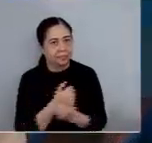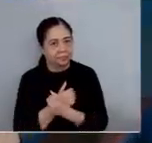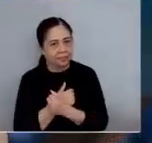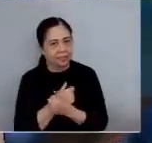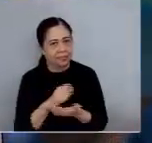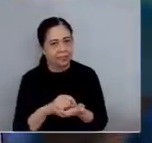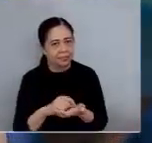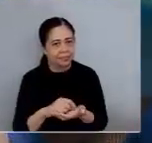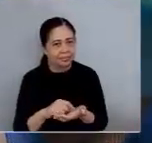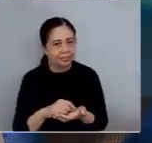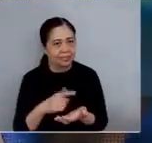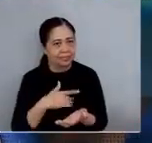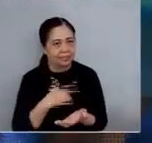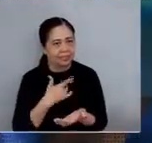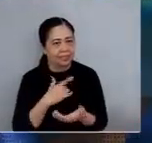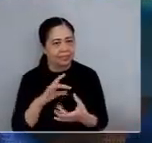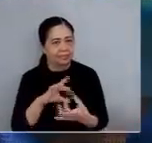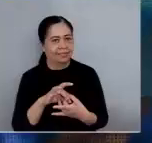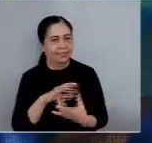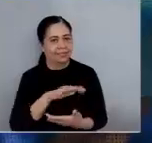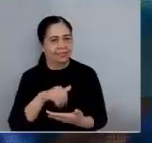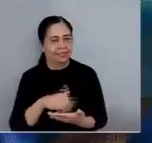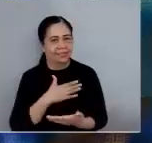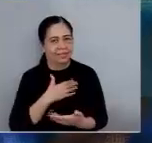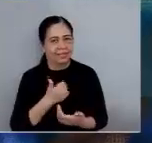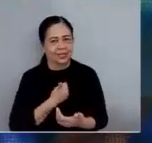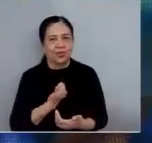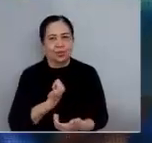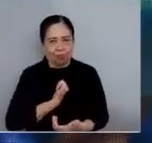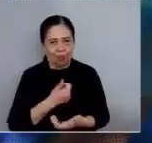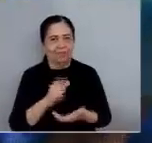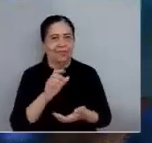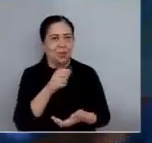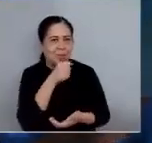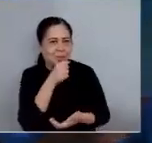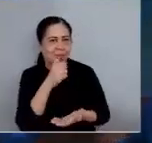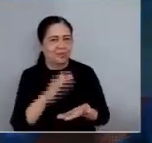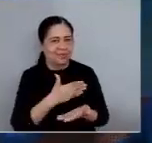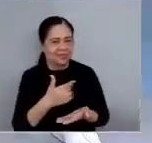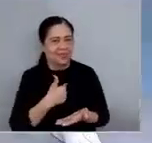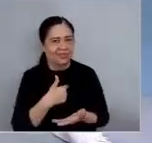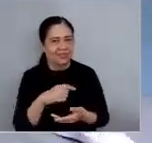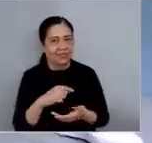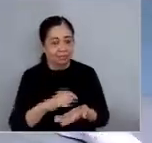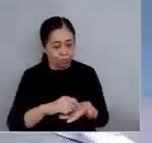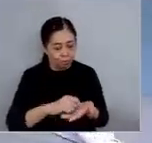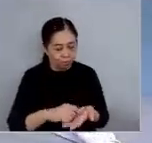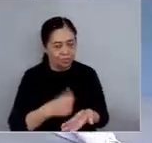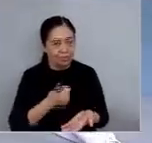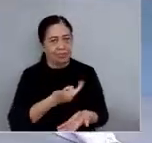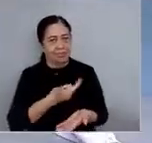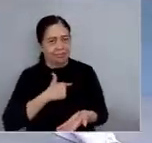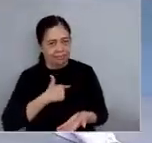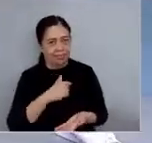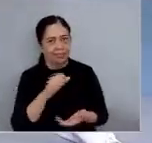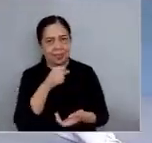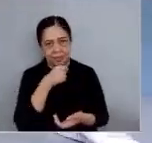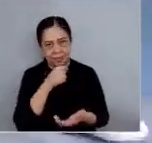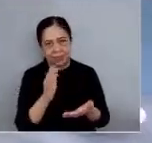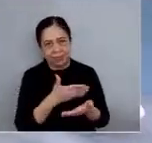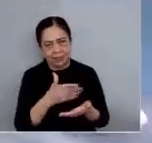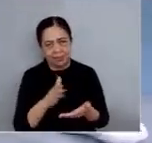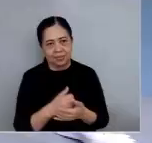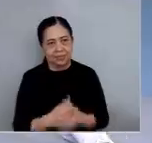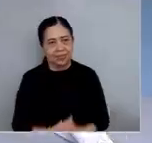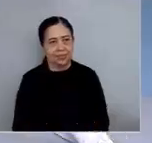Pero I feel very attached to all my songs. Oh. So far, ikaw talaga nag-interpret ng songs mo. Alam natin na closely